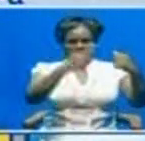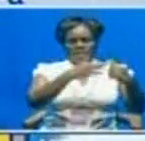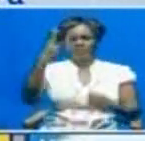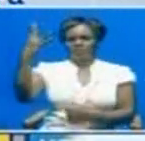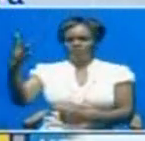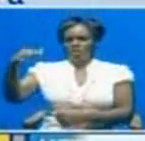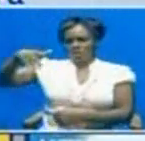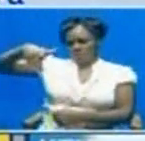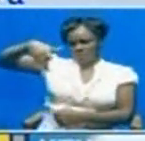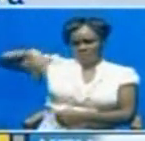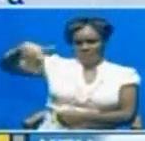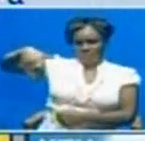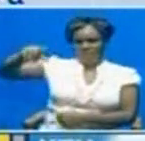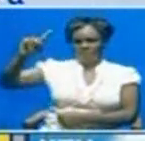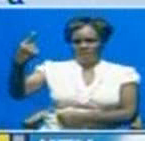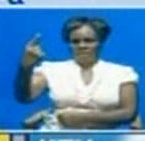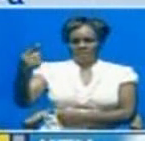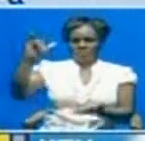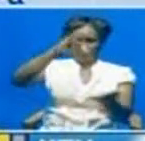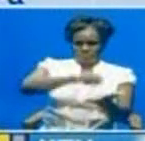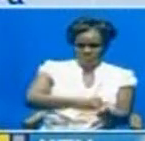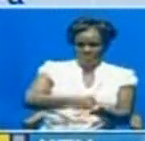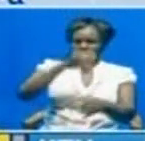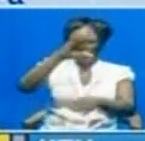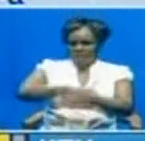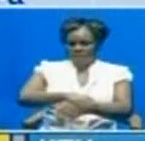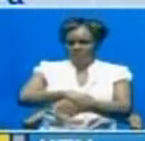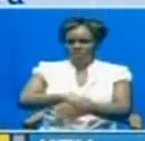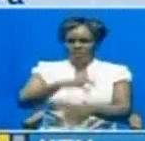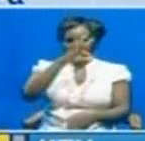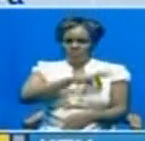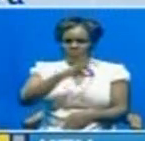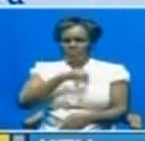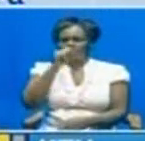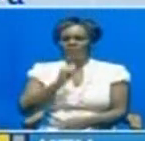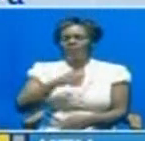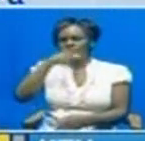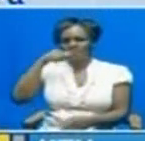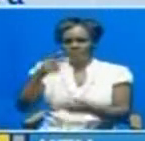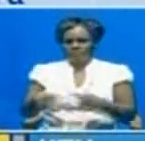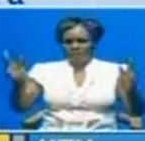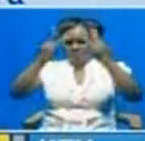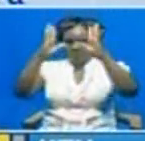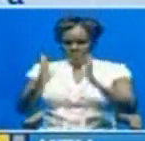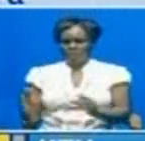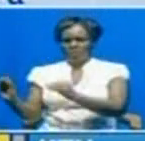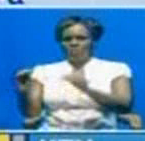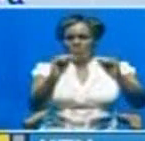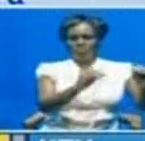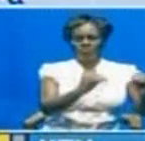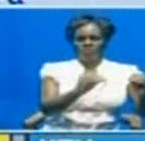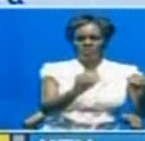Zambia being his first destination. There he earned a living as a private valuer. He relocated to Botswana